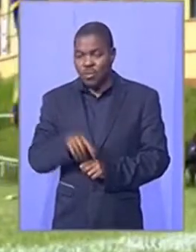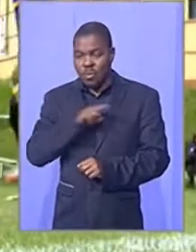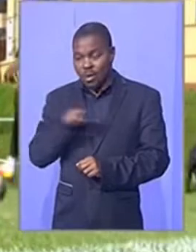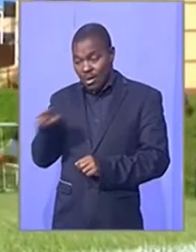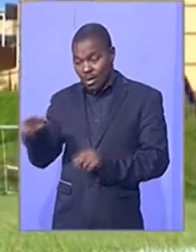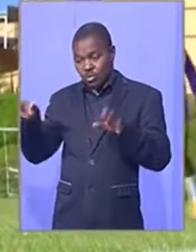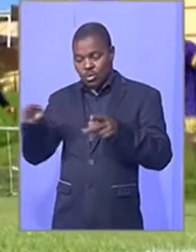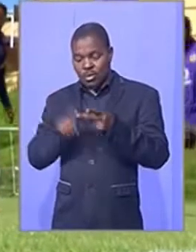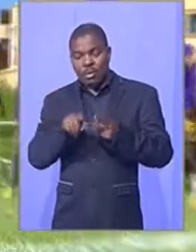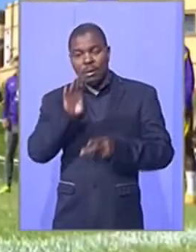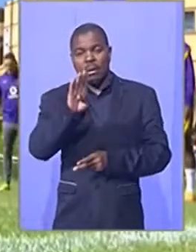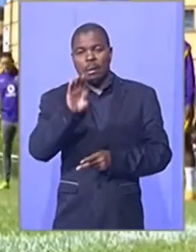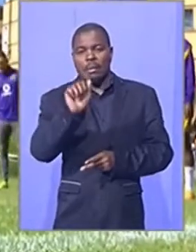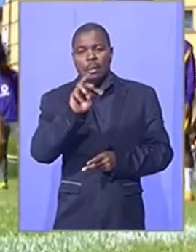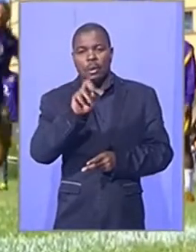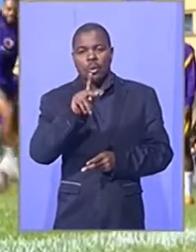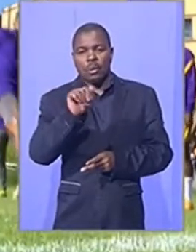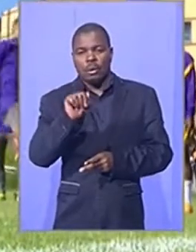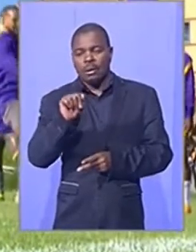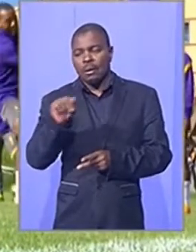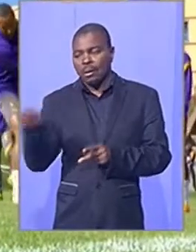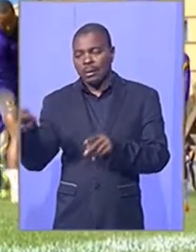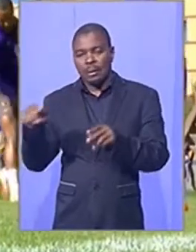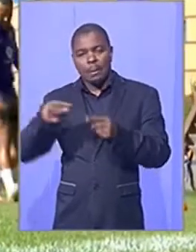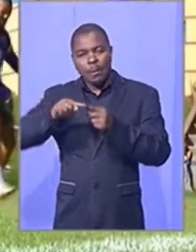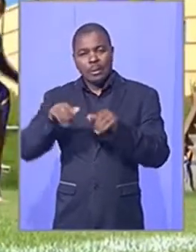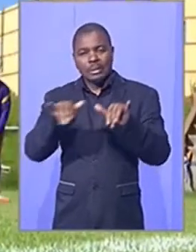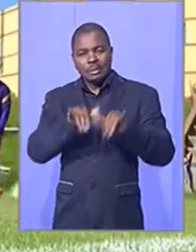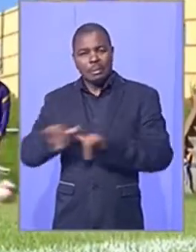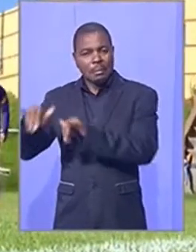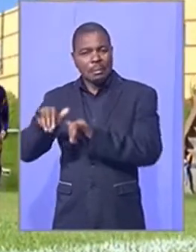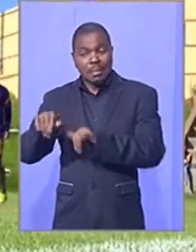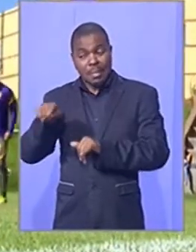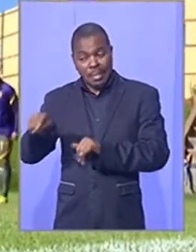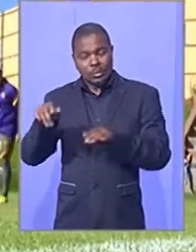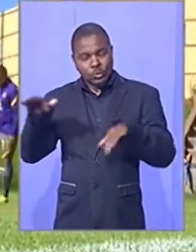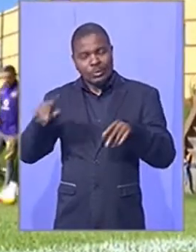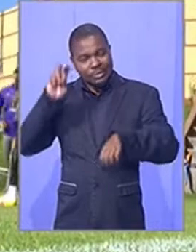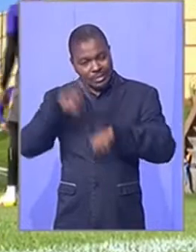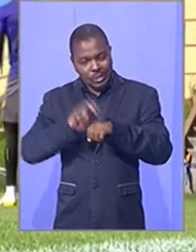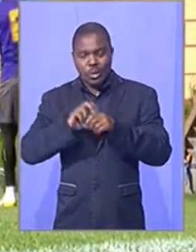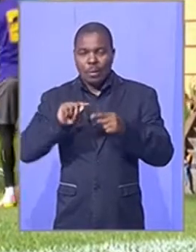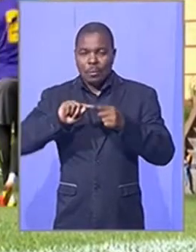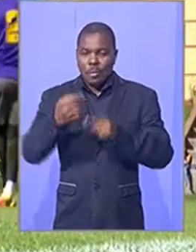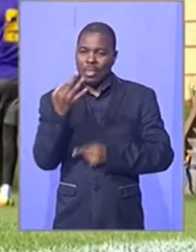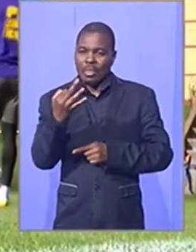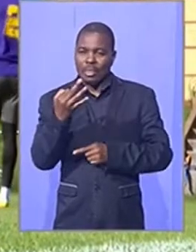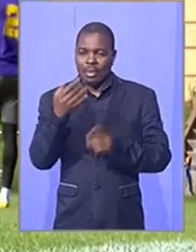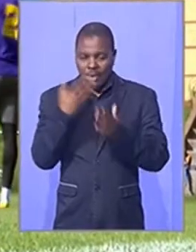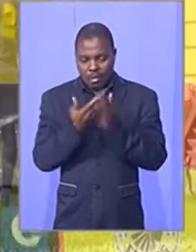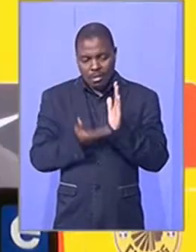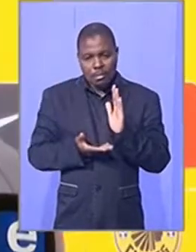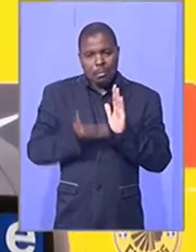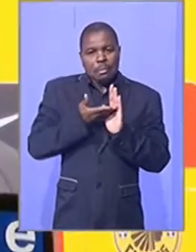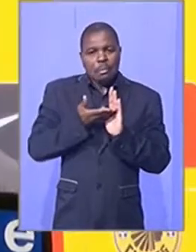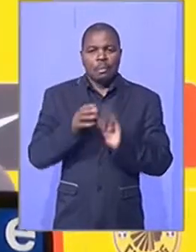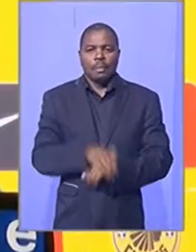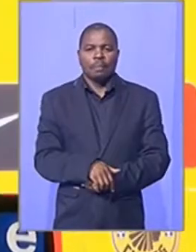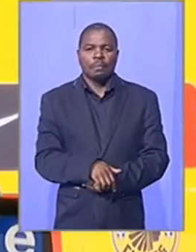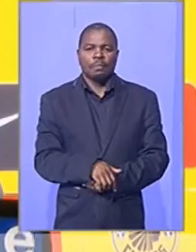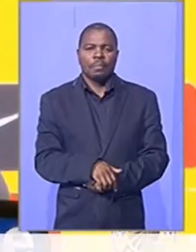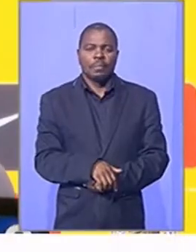FC yeo e le go moseleng. Swallows e hloka dintlhatse tharo go tshabela selepe. Of